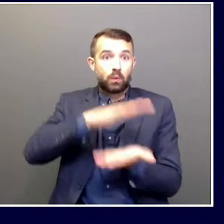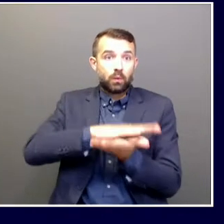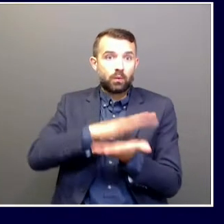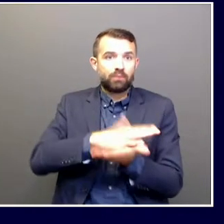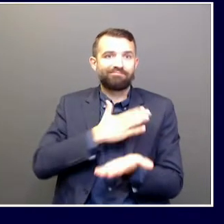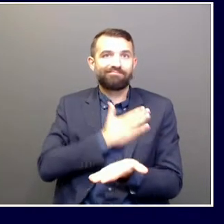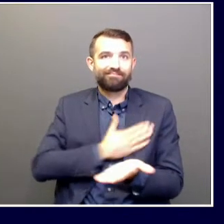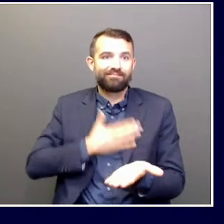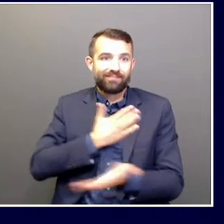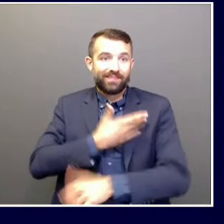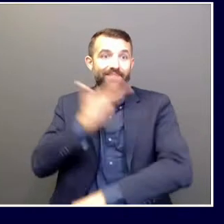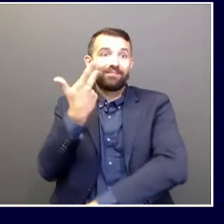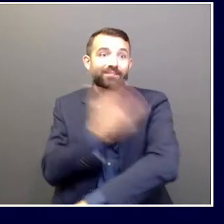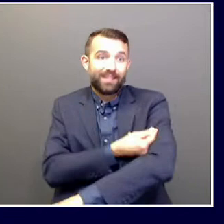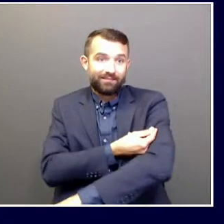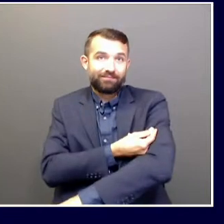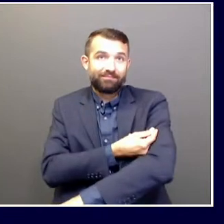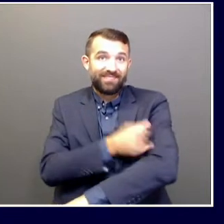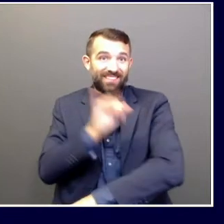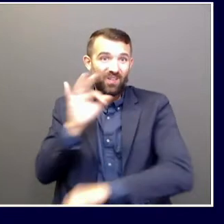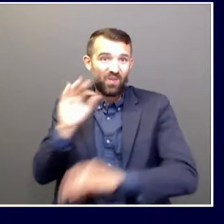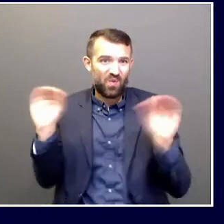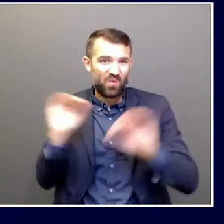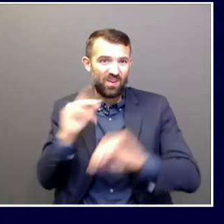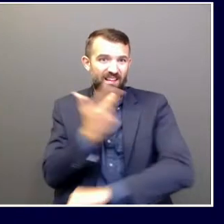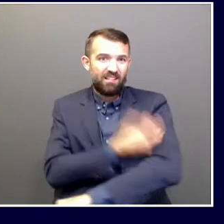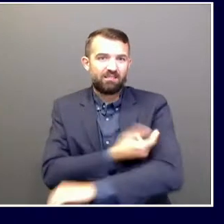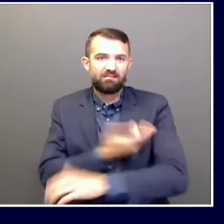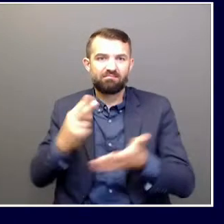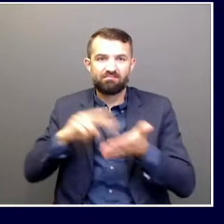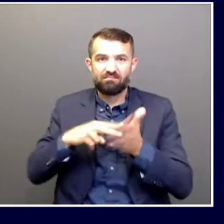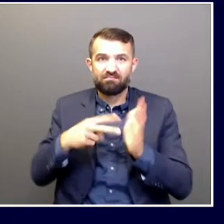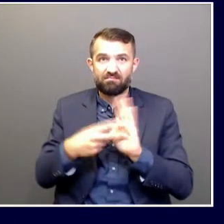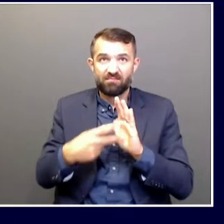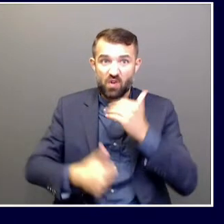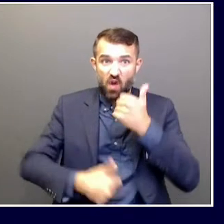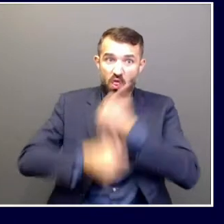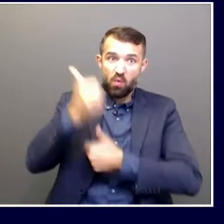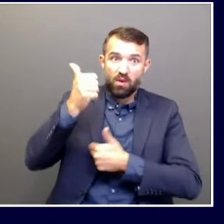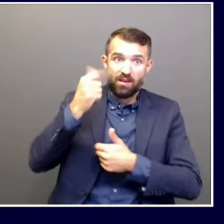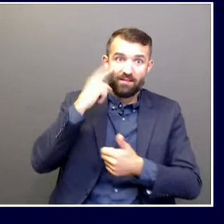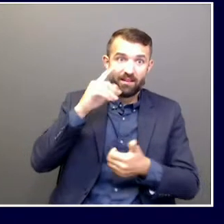point, why not require staff to get vaccinated?